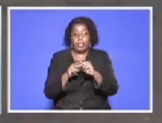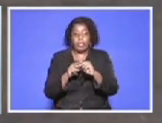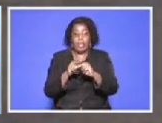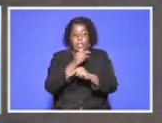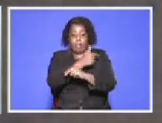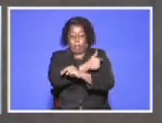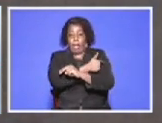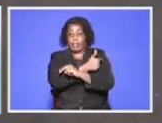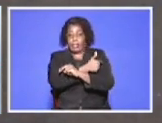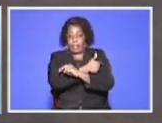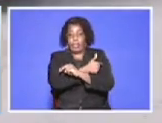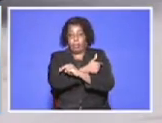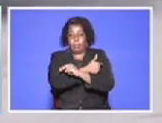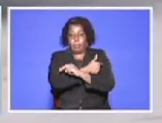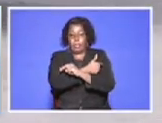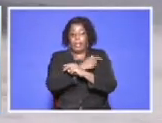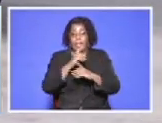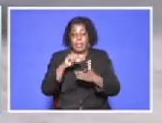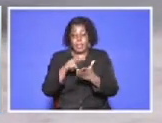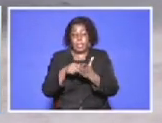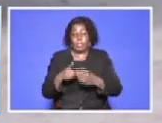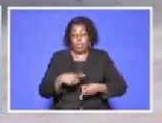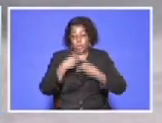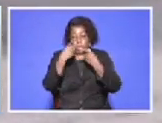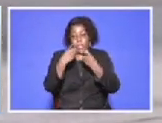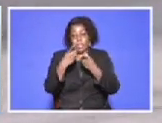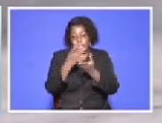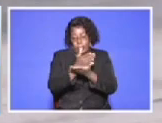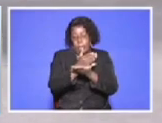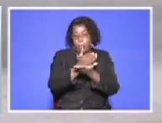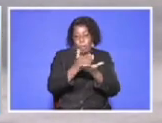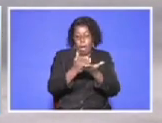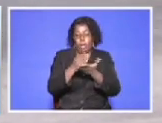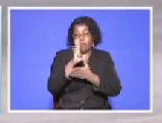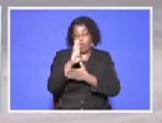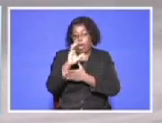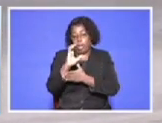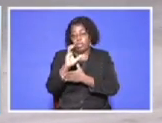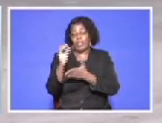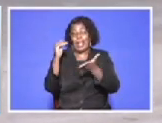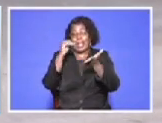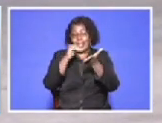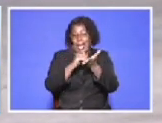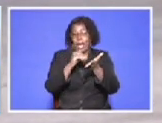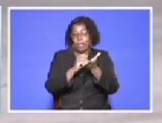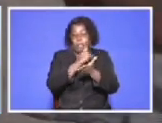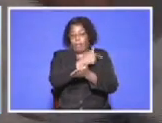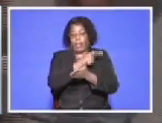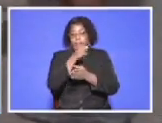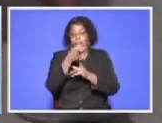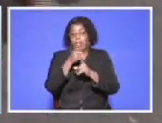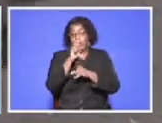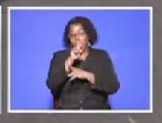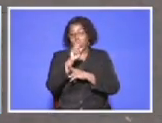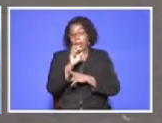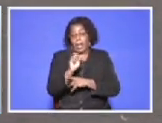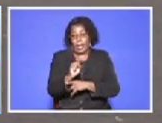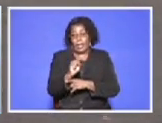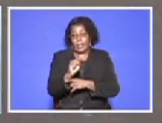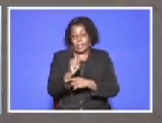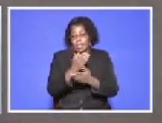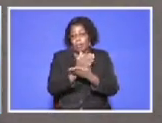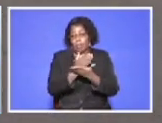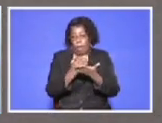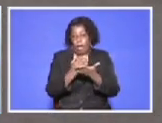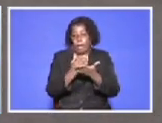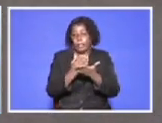vaccination effort. The recent donation is part of a batch of nearly 400,000 vaccines by the United States. A phased rollout